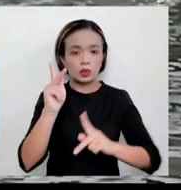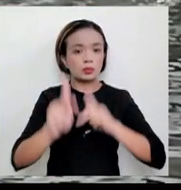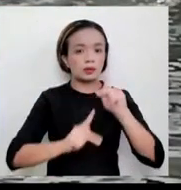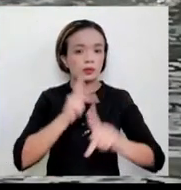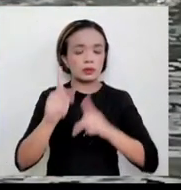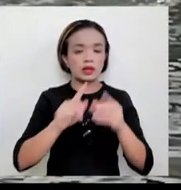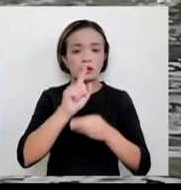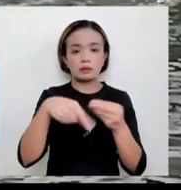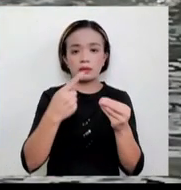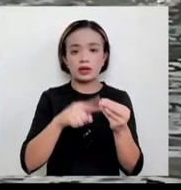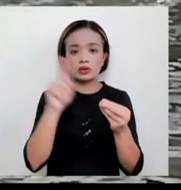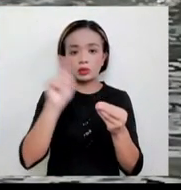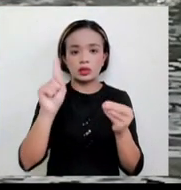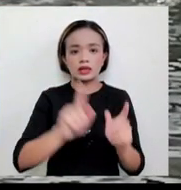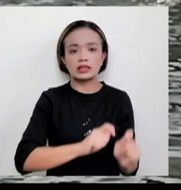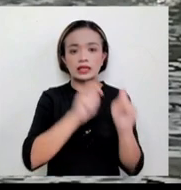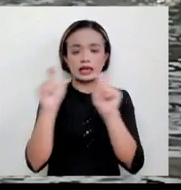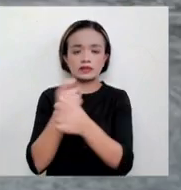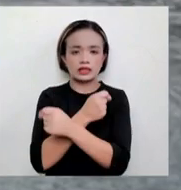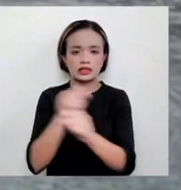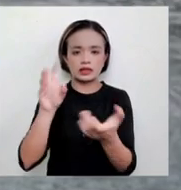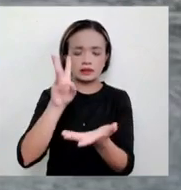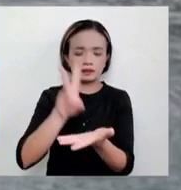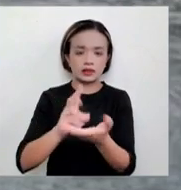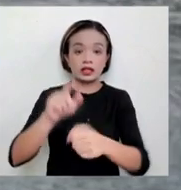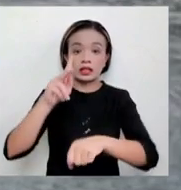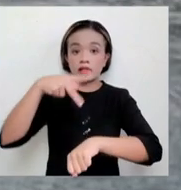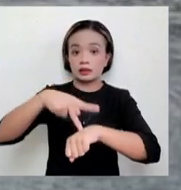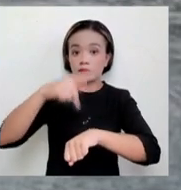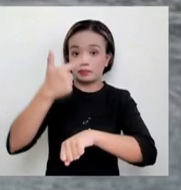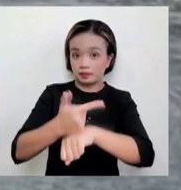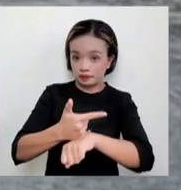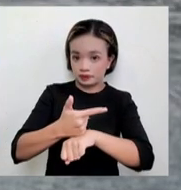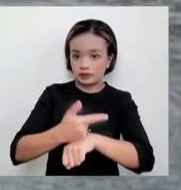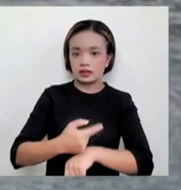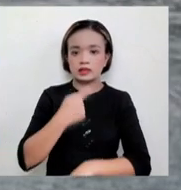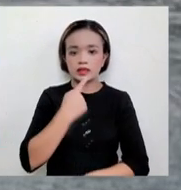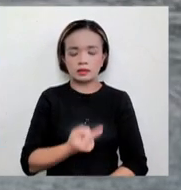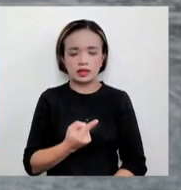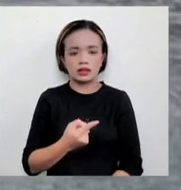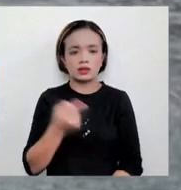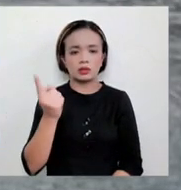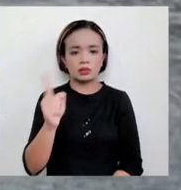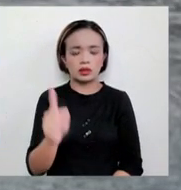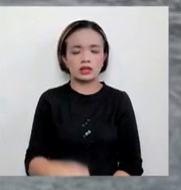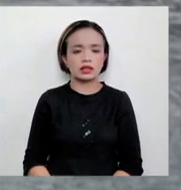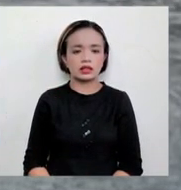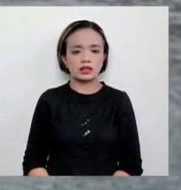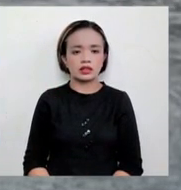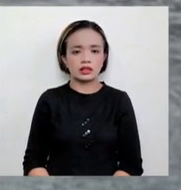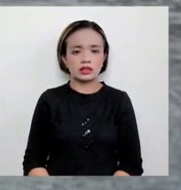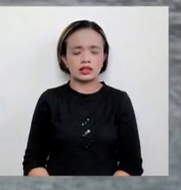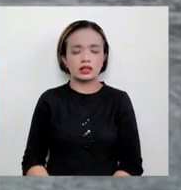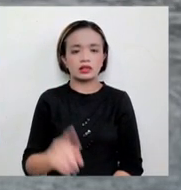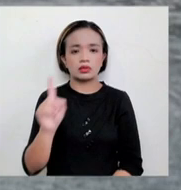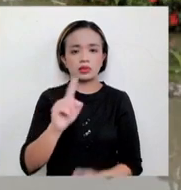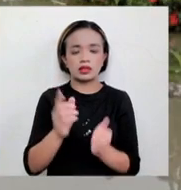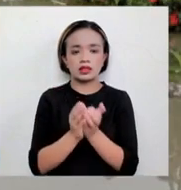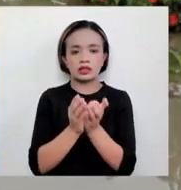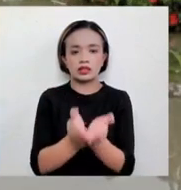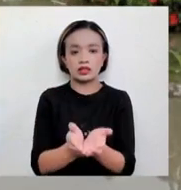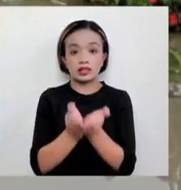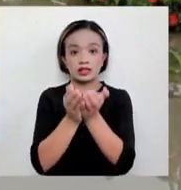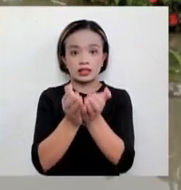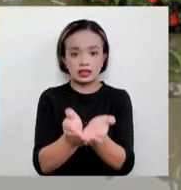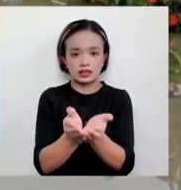evacuate. In Puerto Galera, Mayor Rocky Alagan said that the operations of water taxi services that transporting